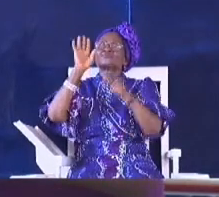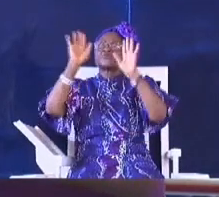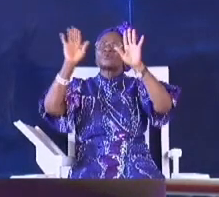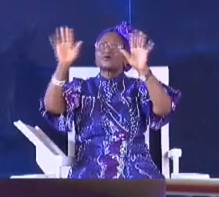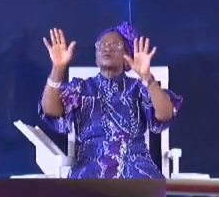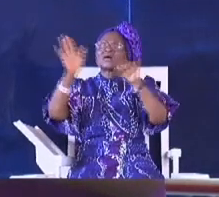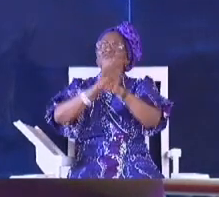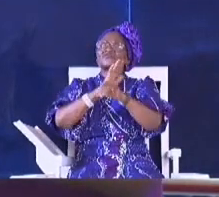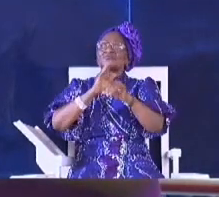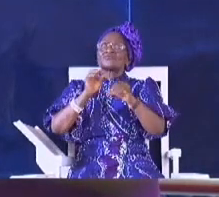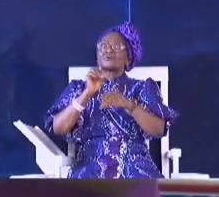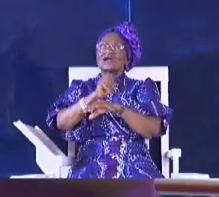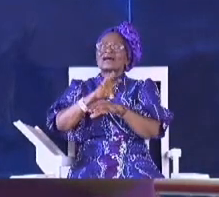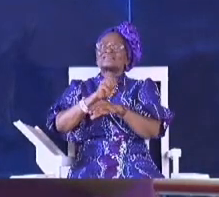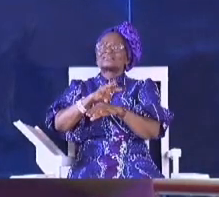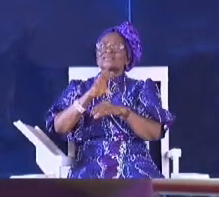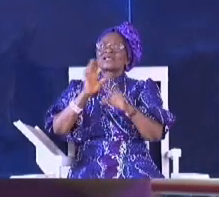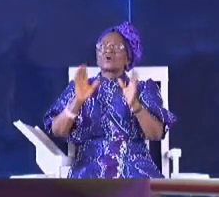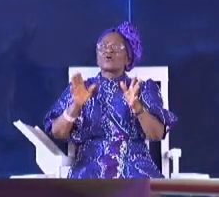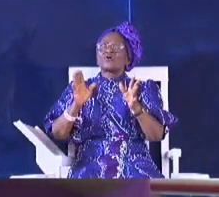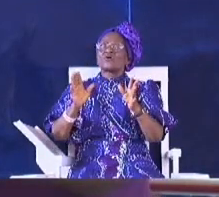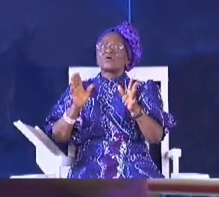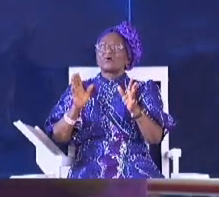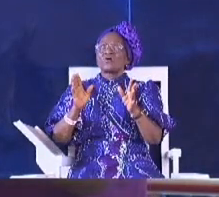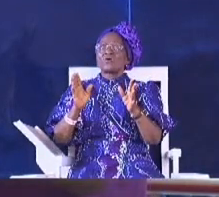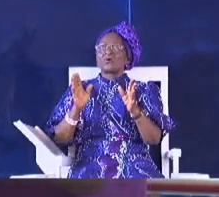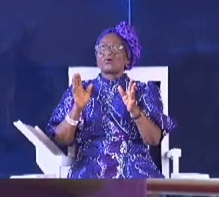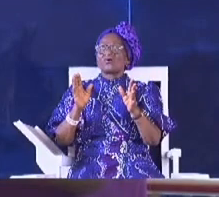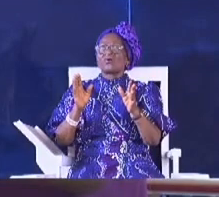wonderful Counselor,